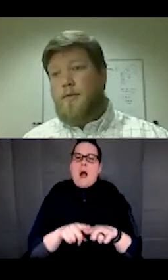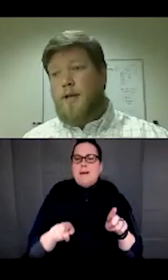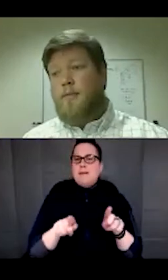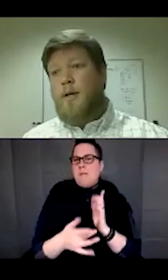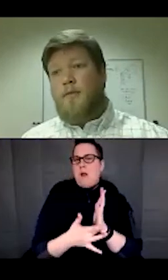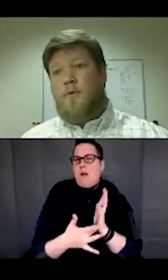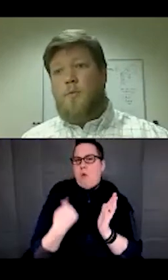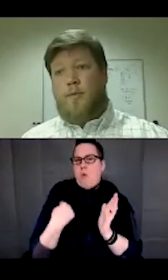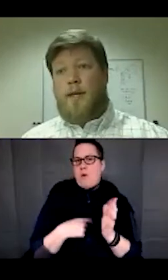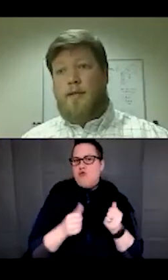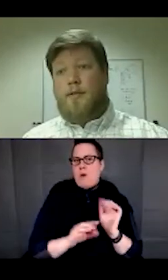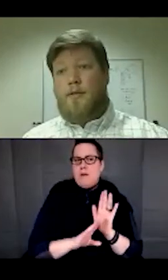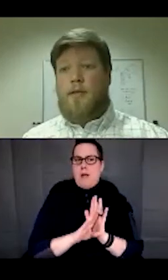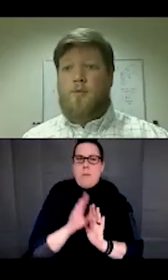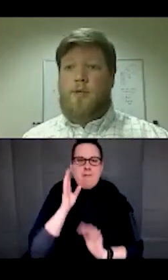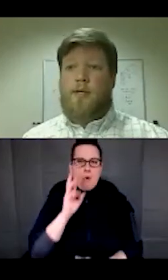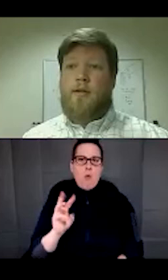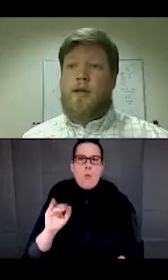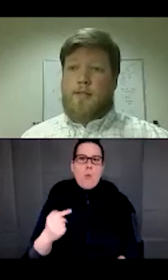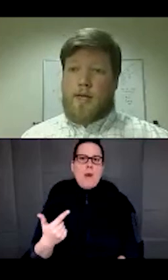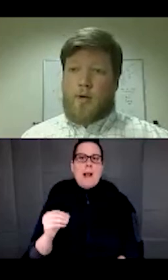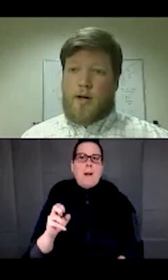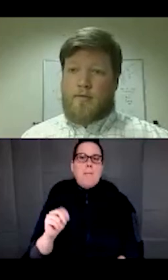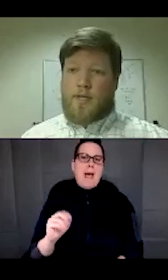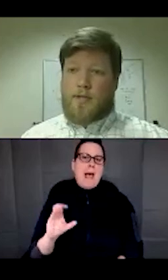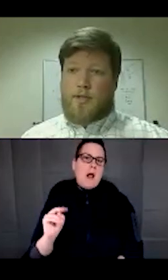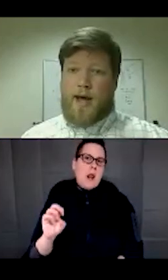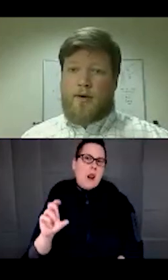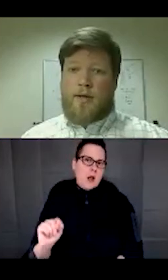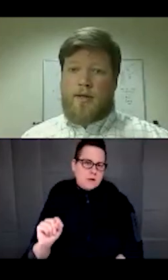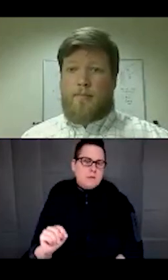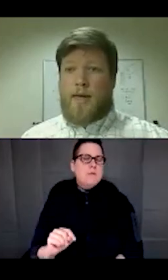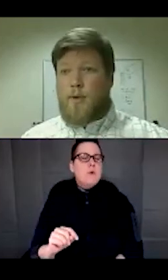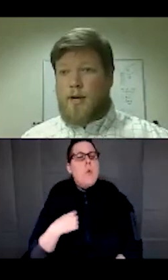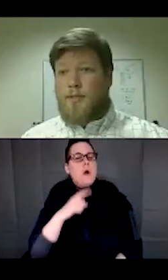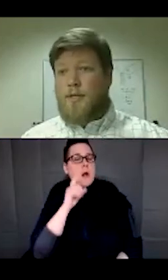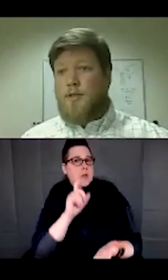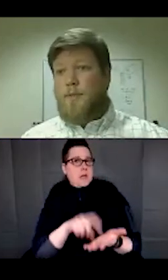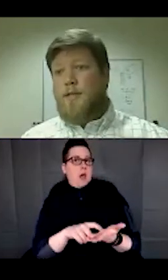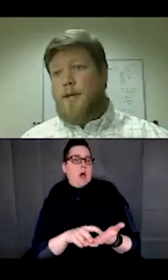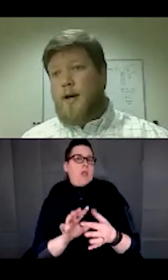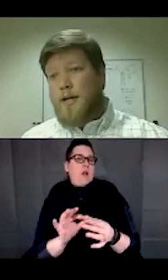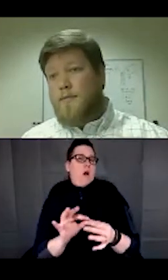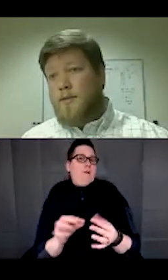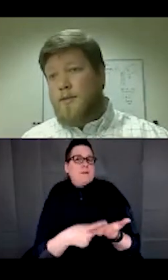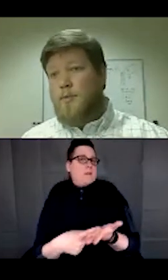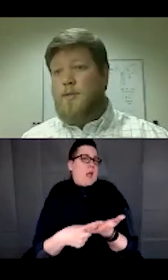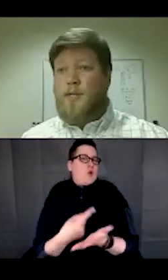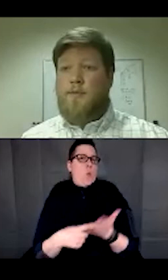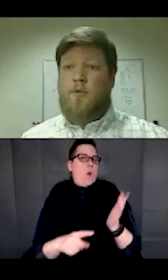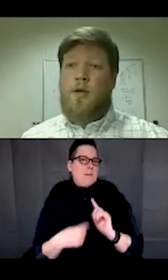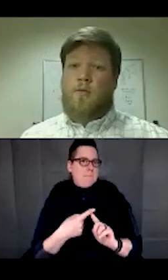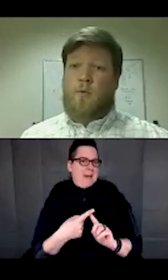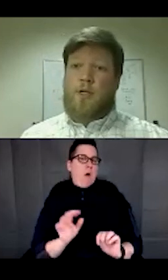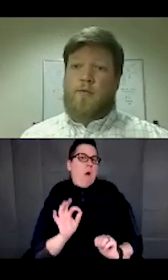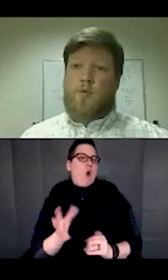to develop for Wingman Connect. Things where we can tell what a conversation is about, make recommendations based on the kinds of things that have been